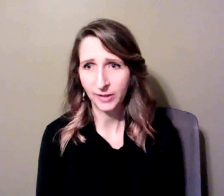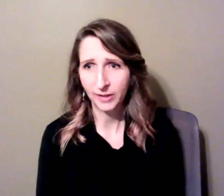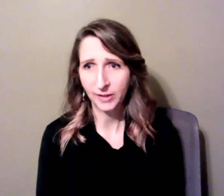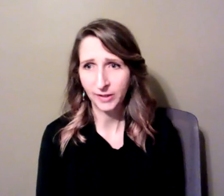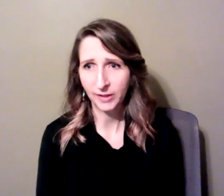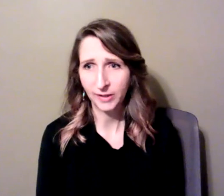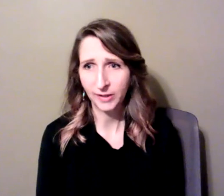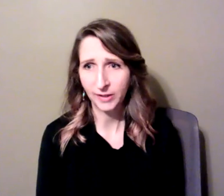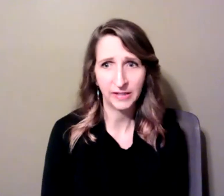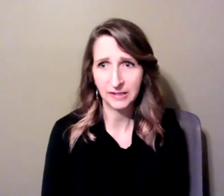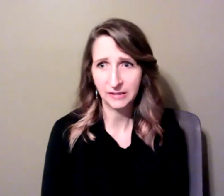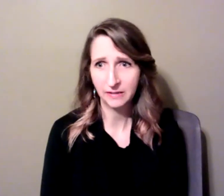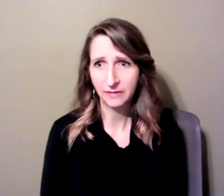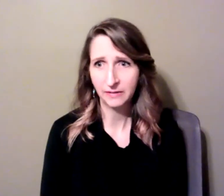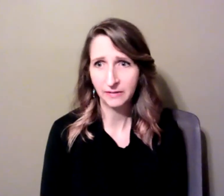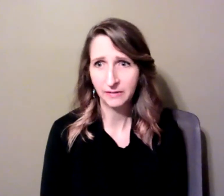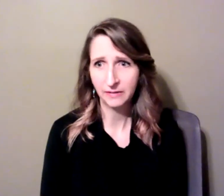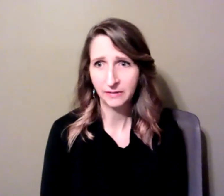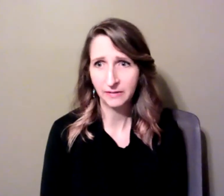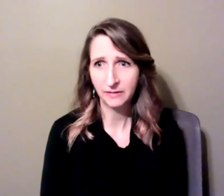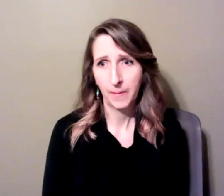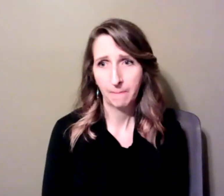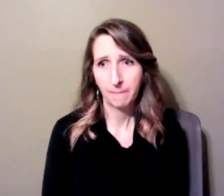questions, I'll fix it.